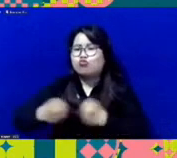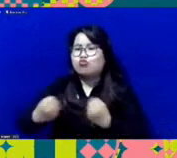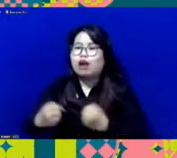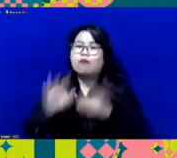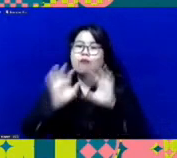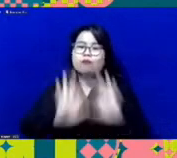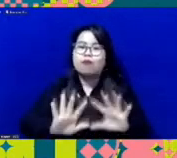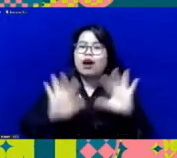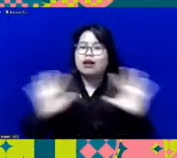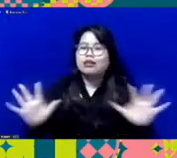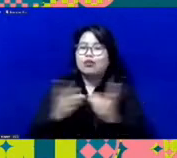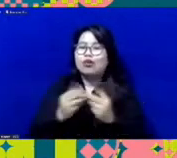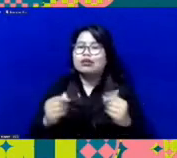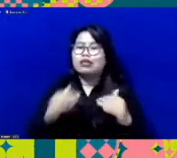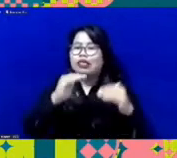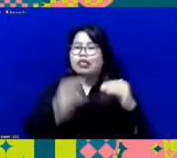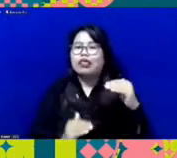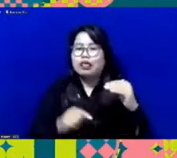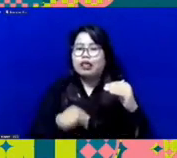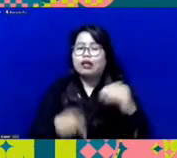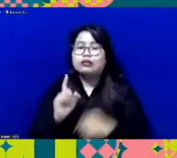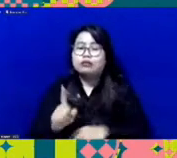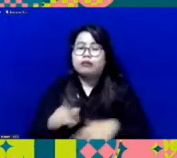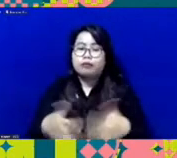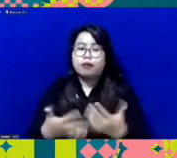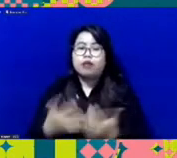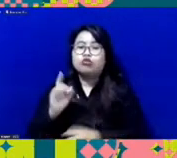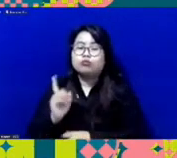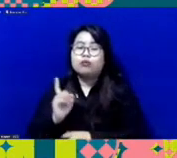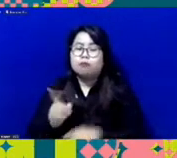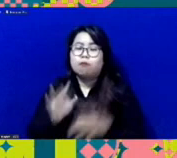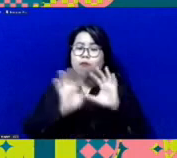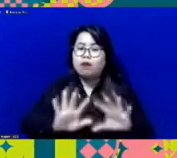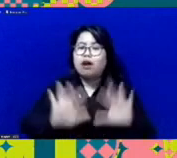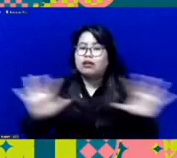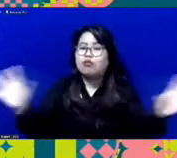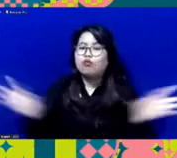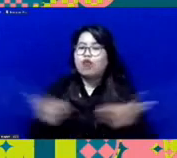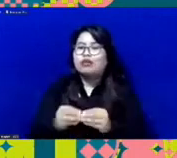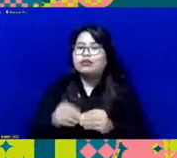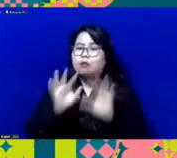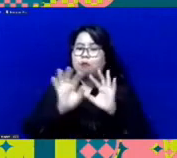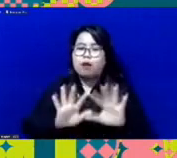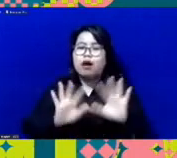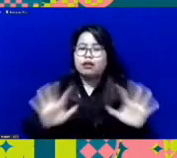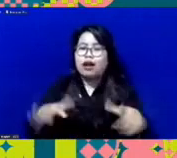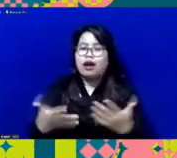sinking, is overcrowded. We have actually 14 million people